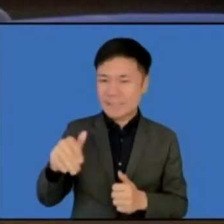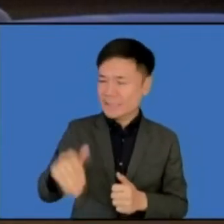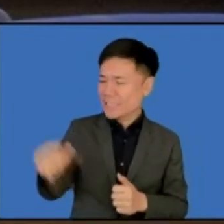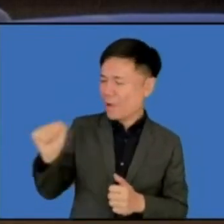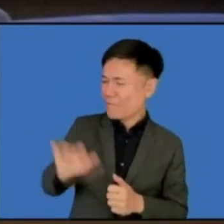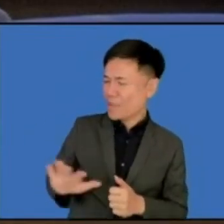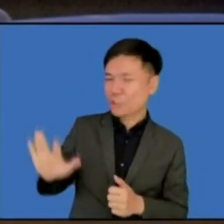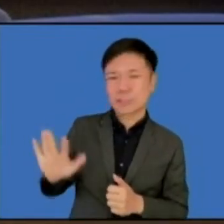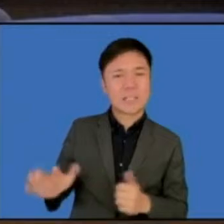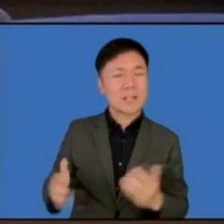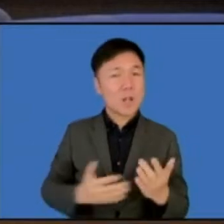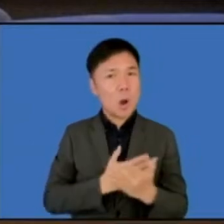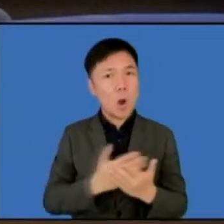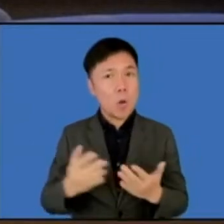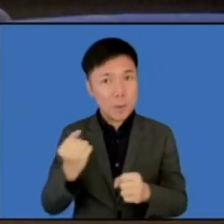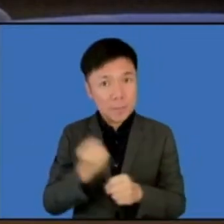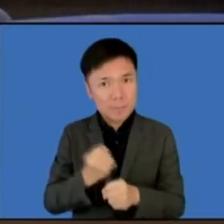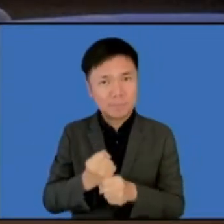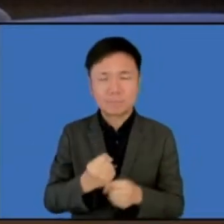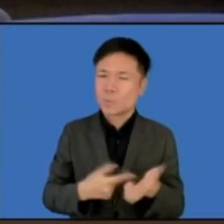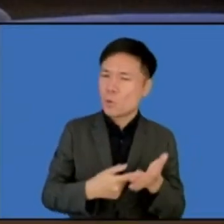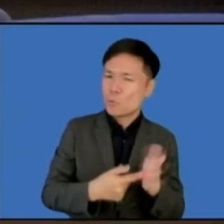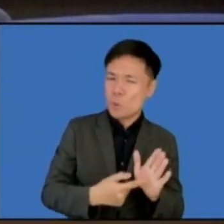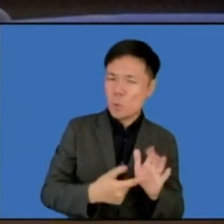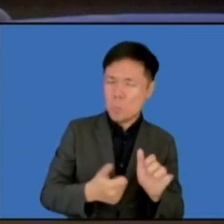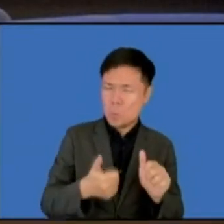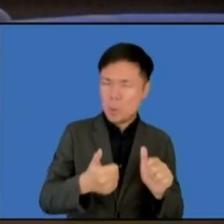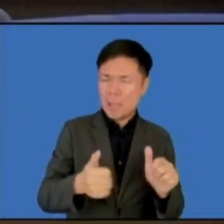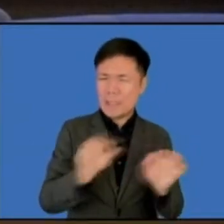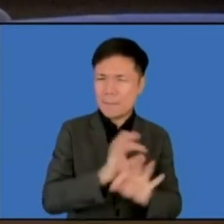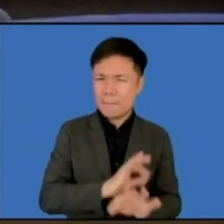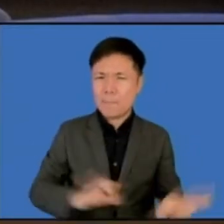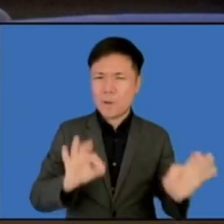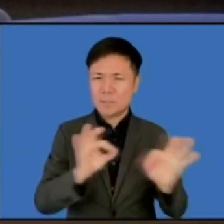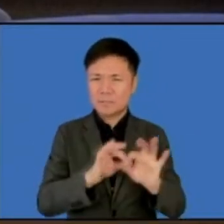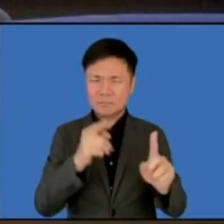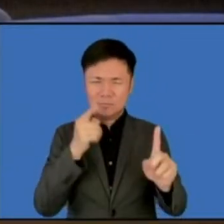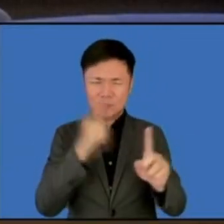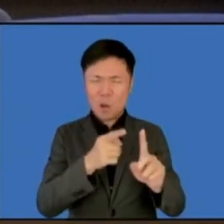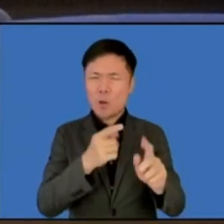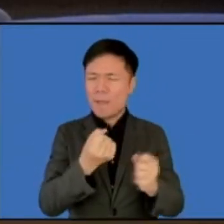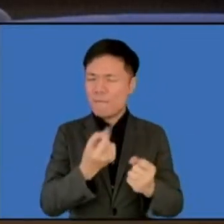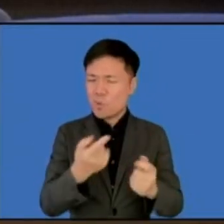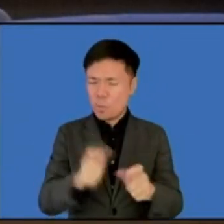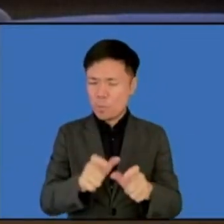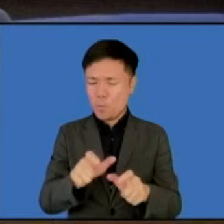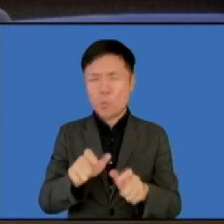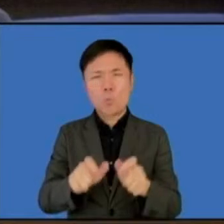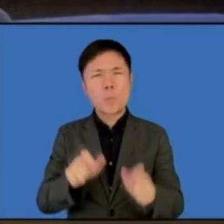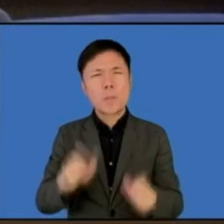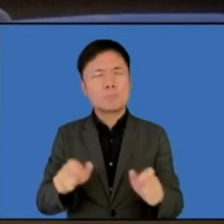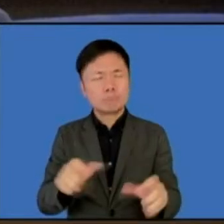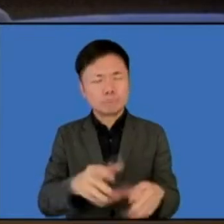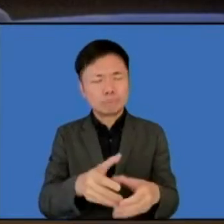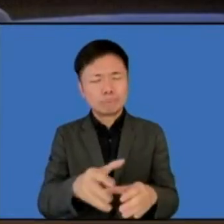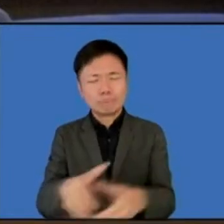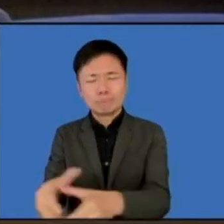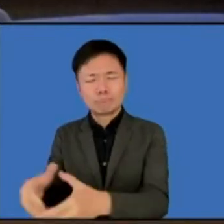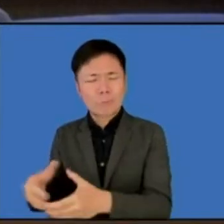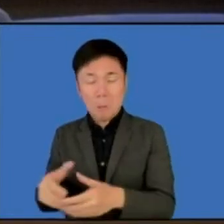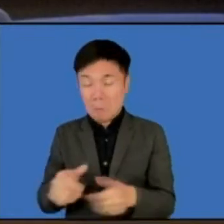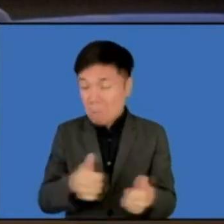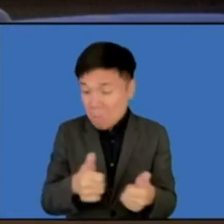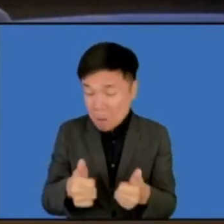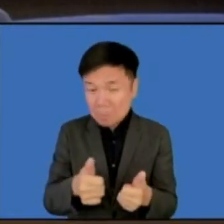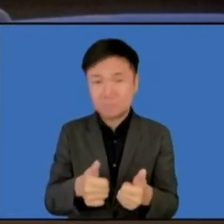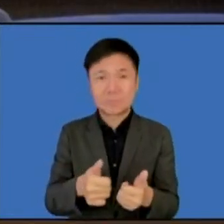research in these countries reveals that those who are strongly opposed to migration represent only a minority of people. In other words, the majority of